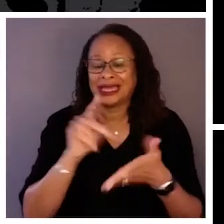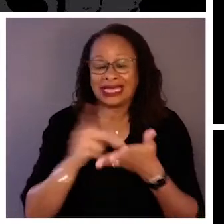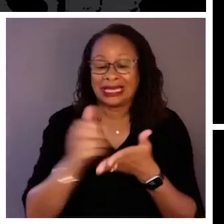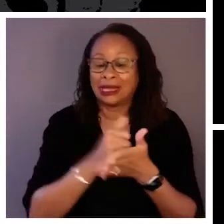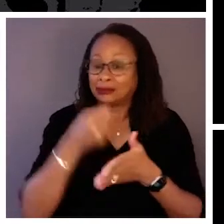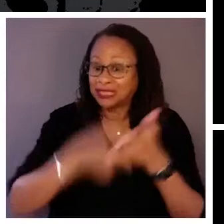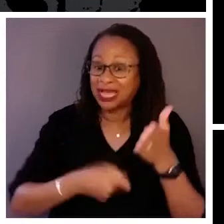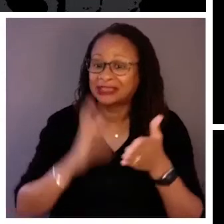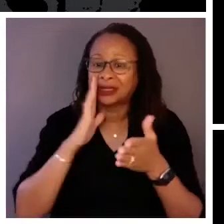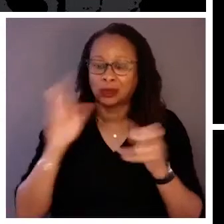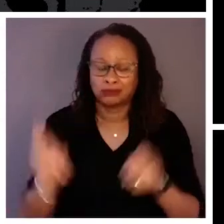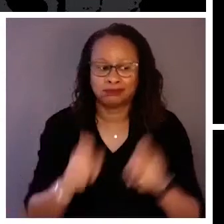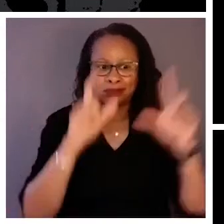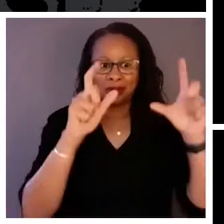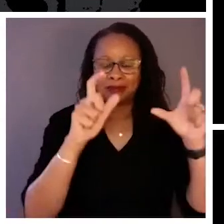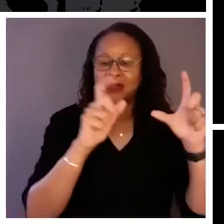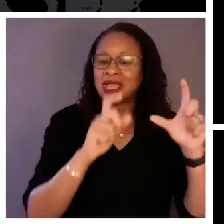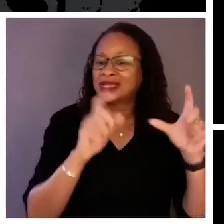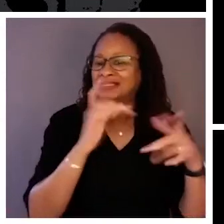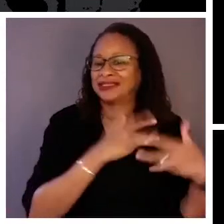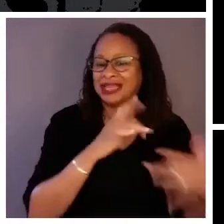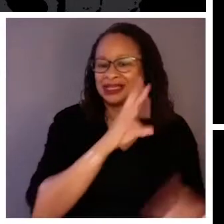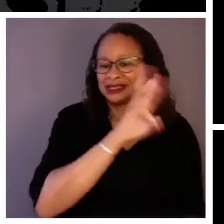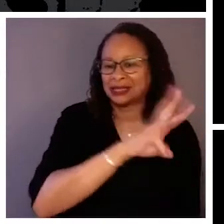website. Usually it's